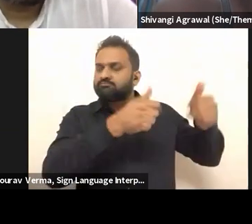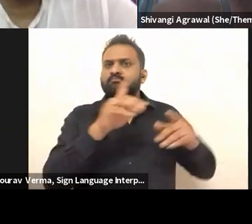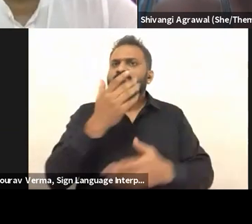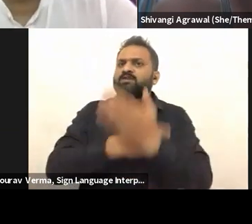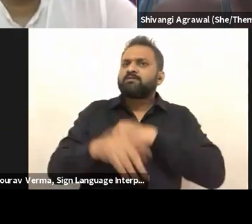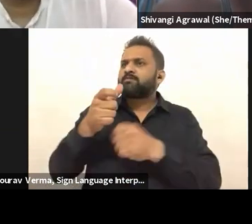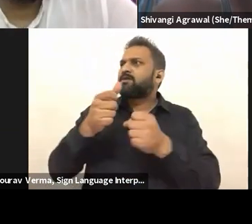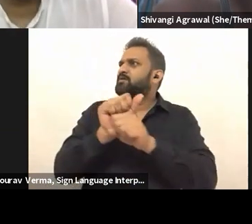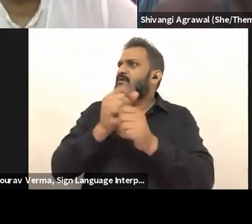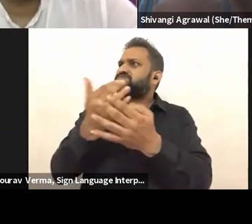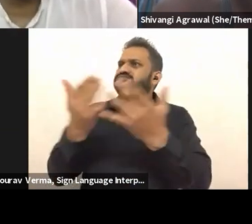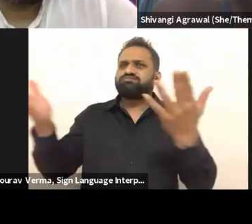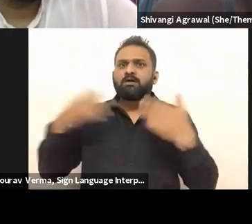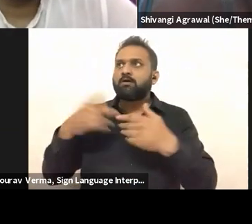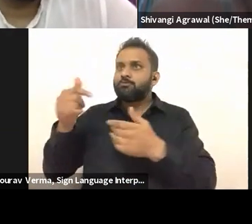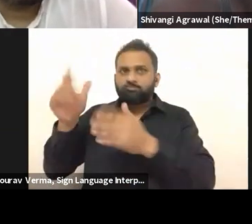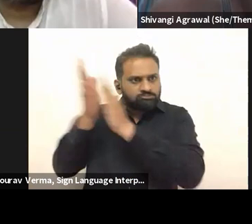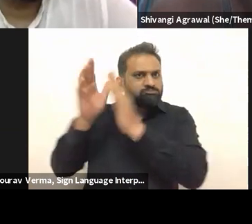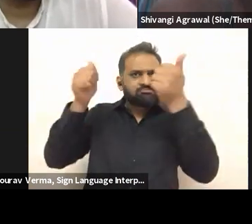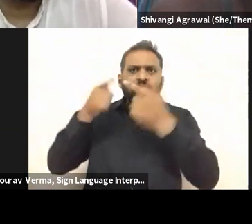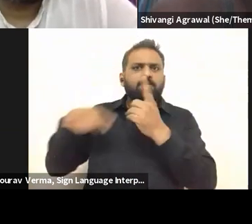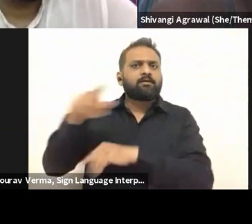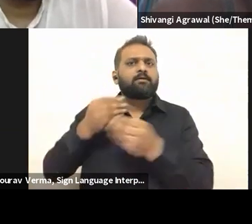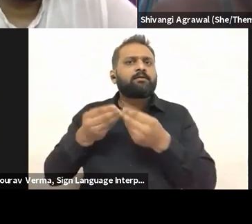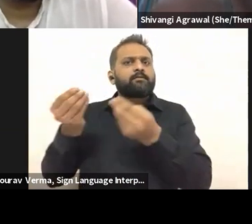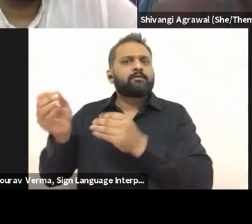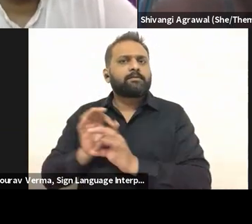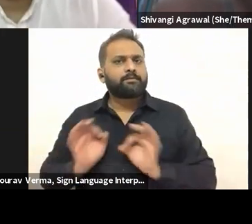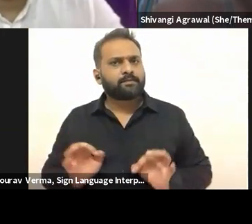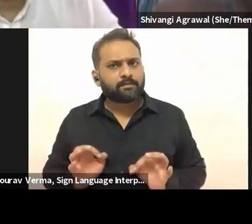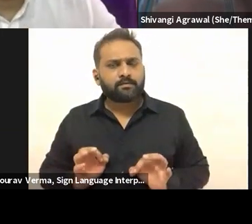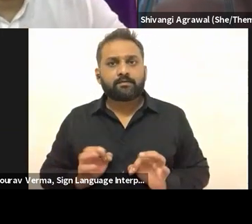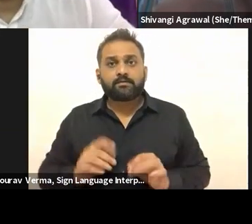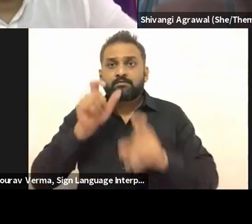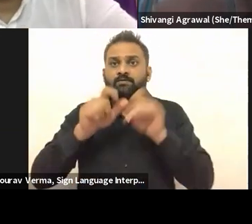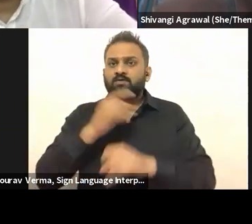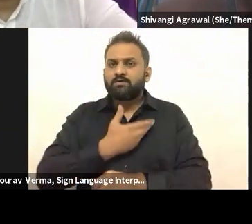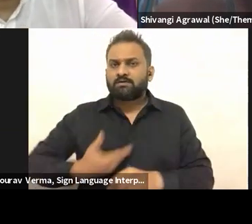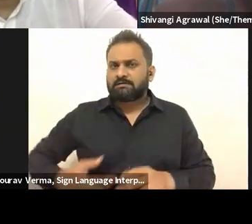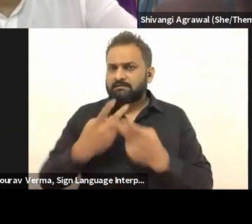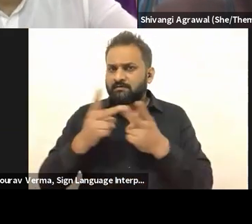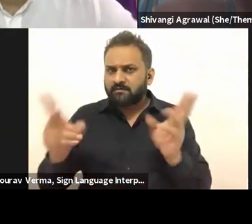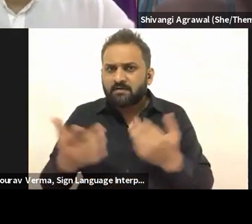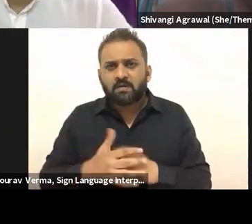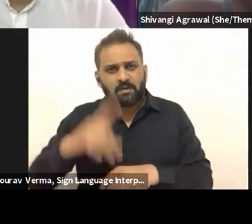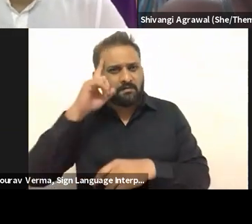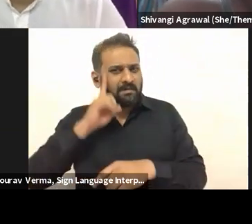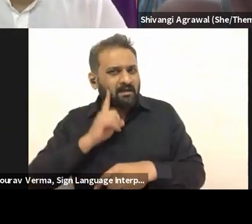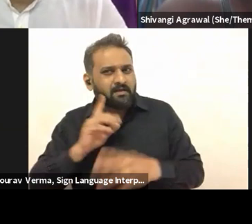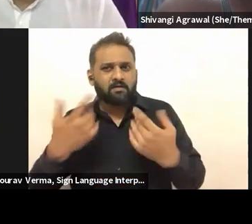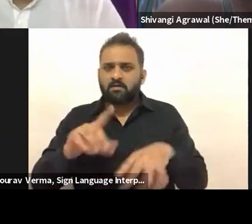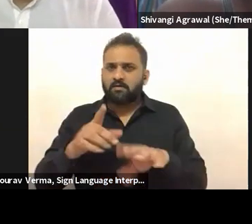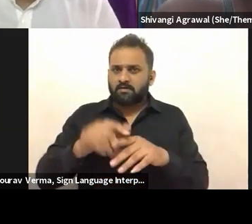We are not credited, and even the people who belong to different castes and people who are black or people of color,